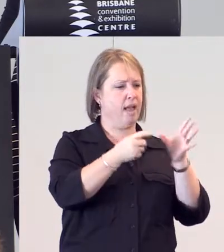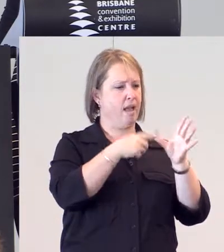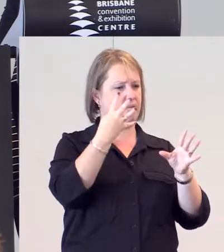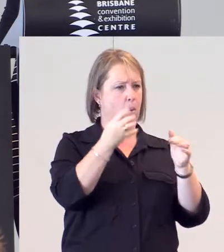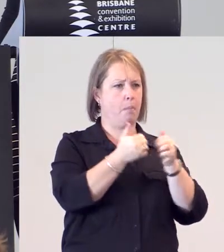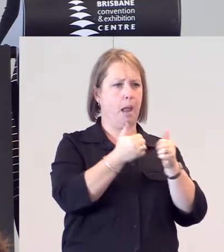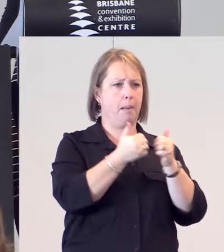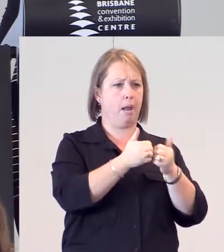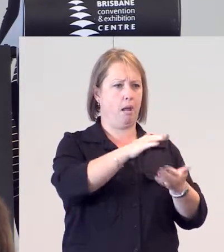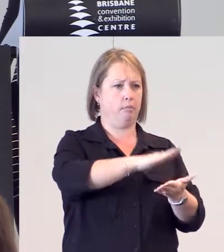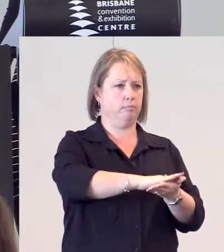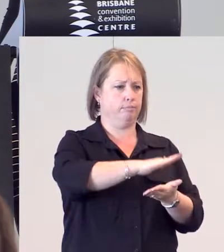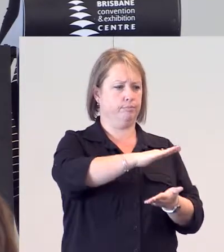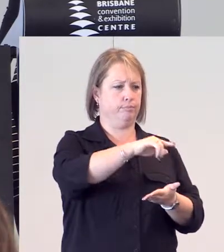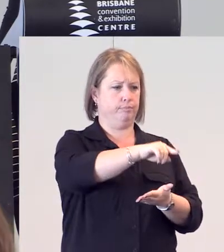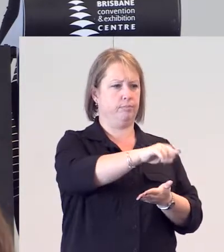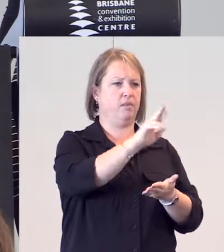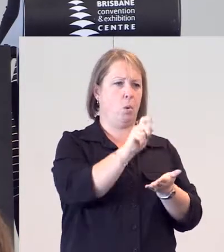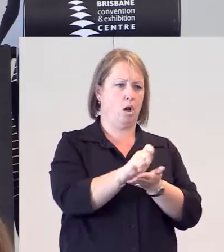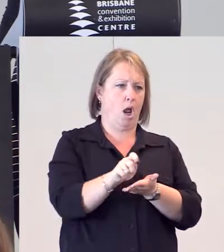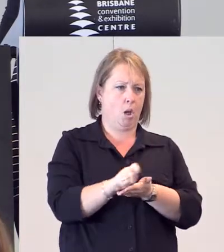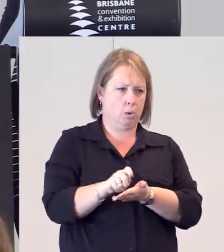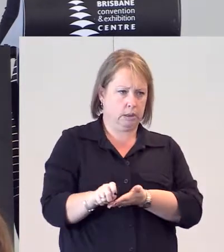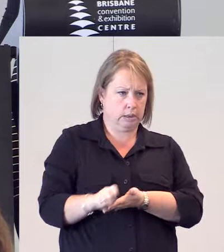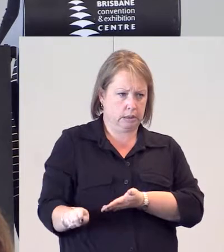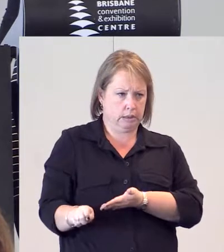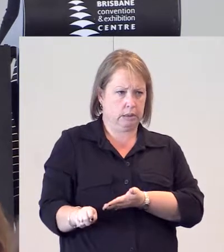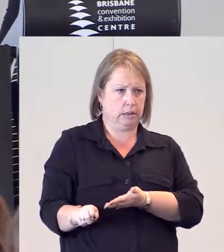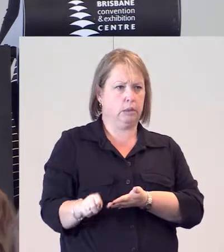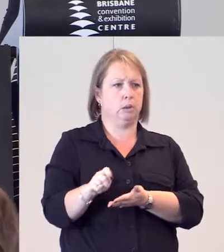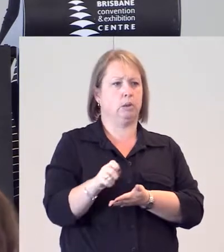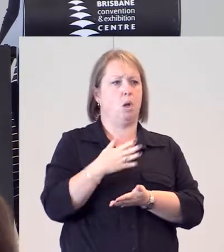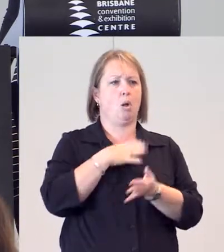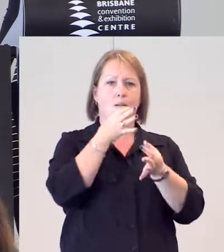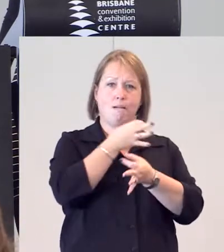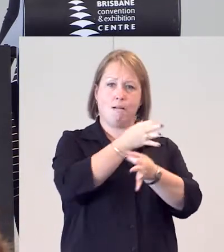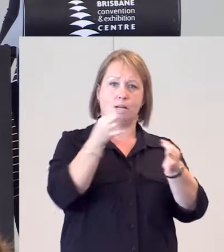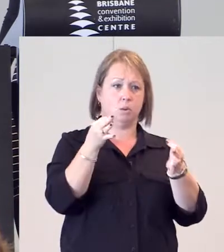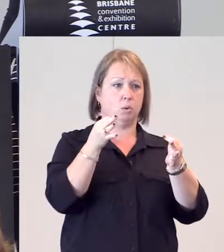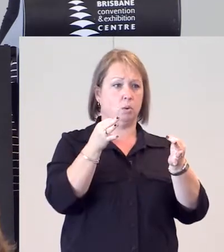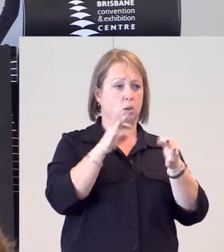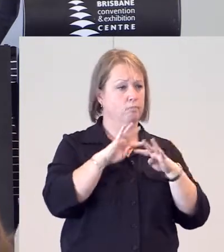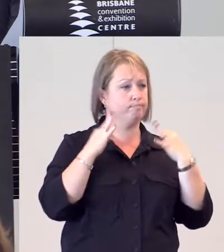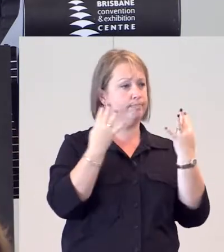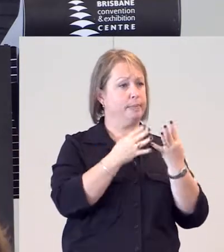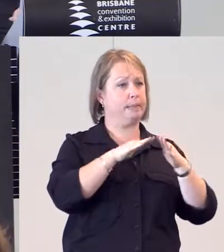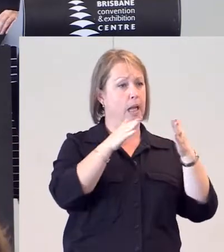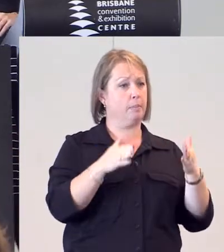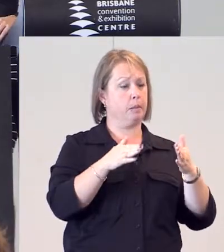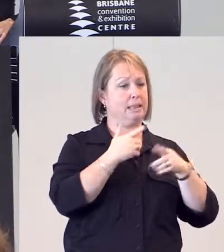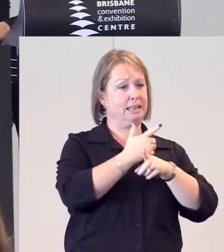sheets on your tables to take notes. So have a discussion at your table about those